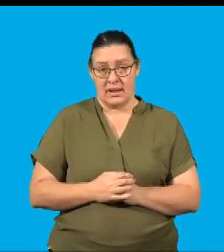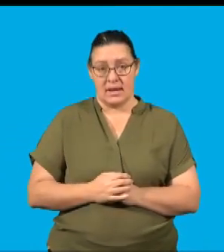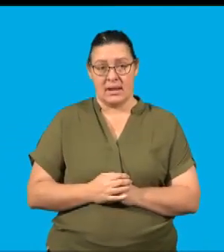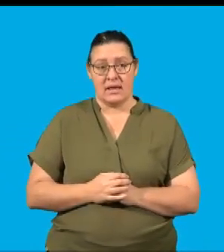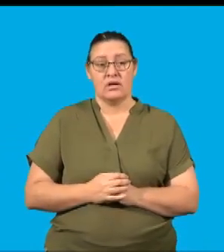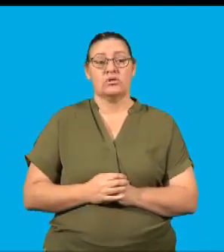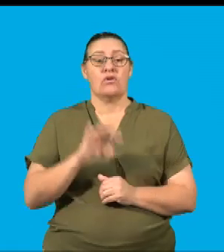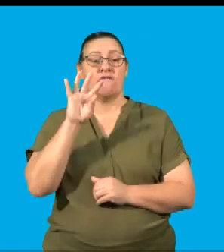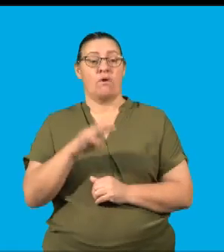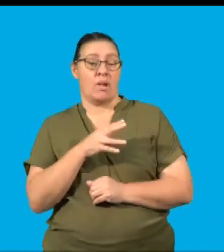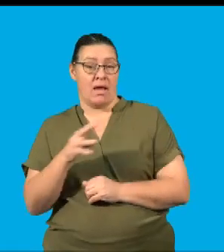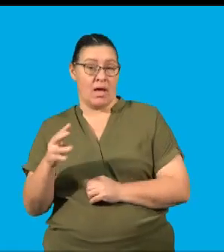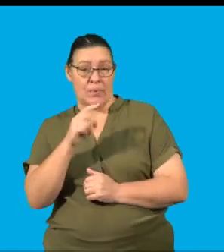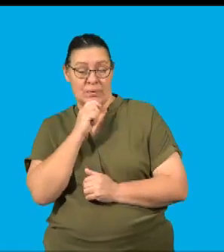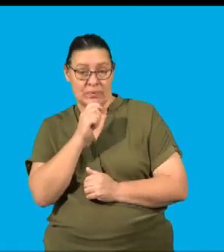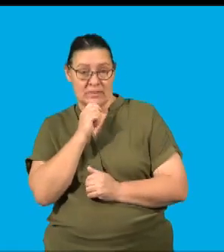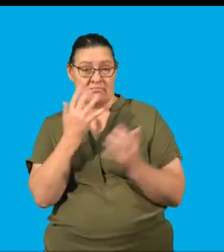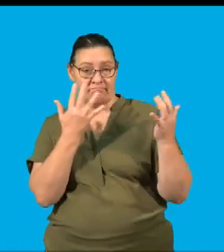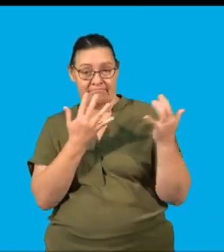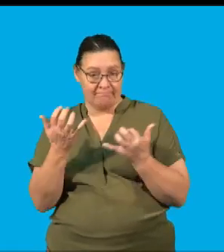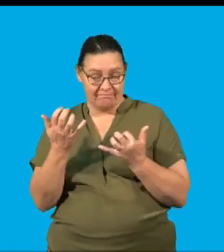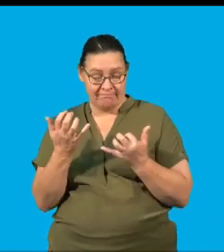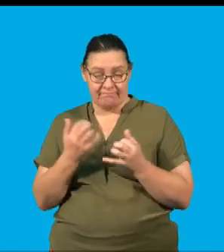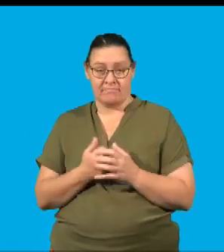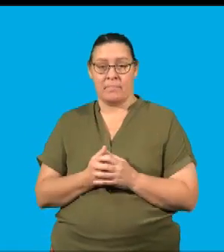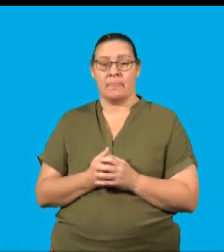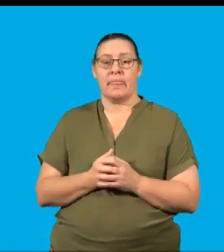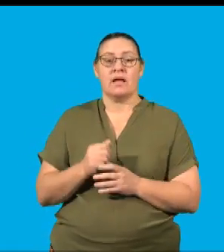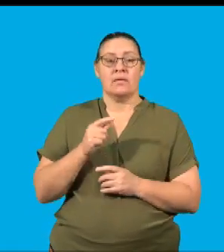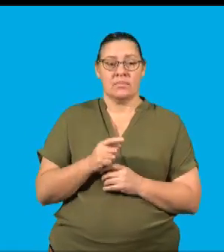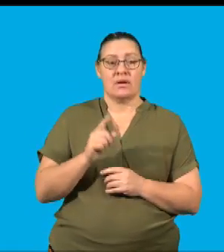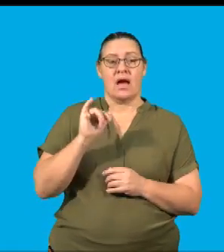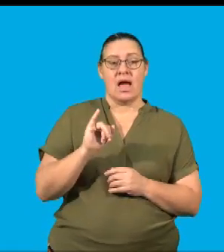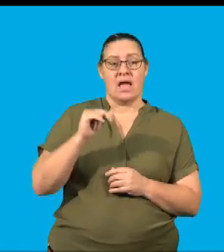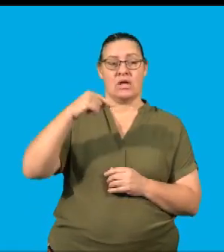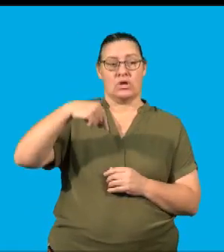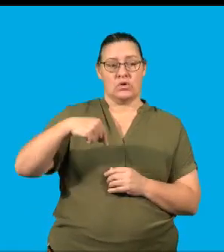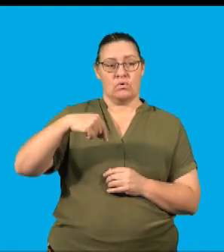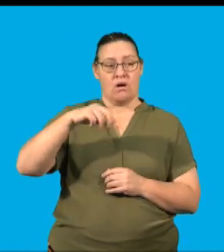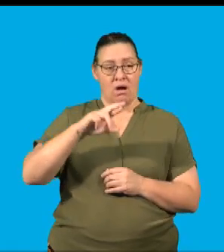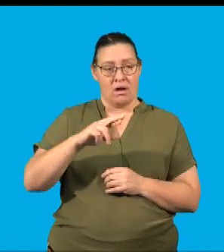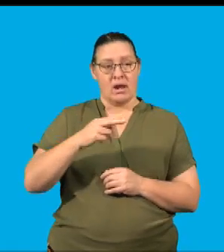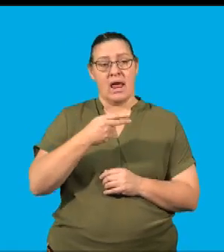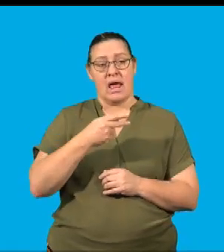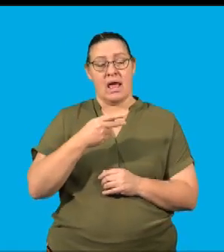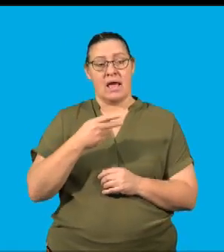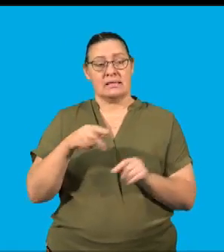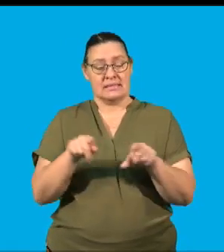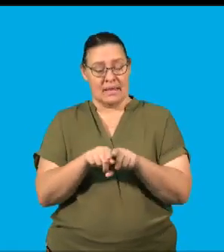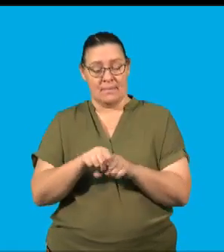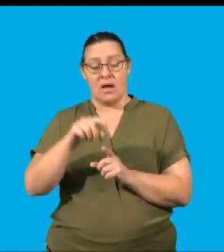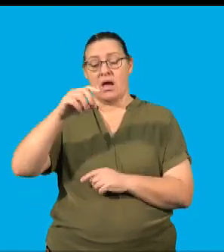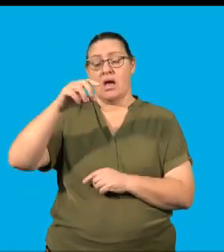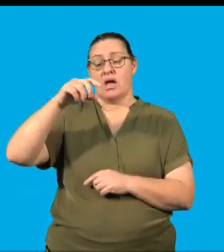formula that can be used then to calculate the interquartile range, it is IQR equals to Q3